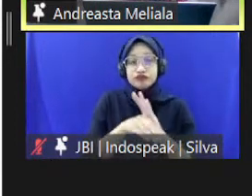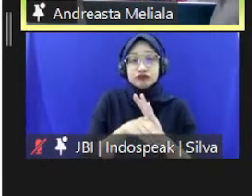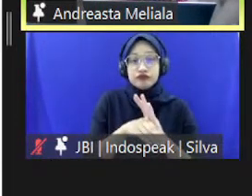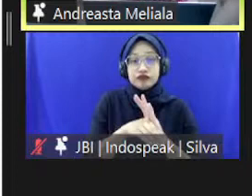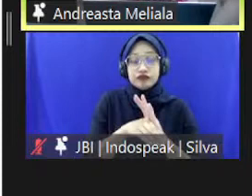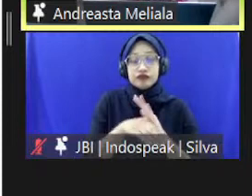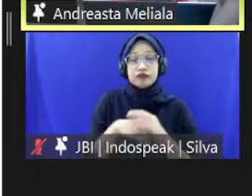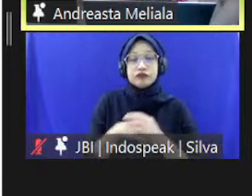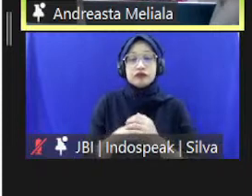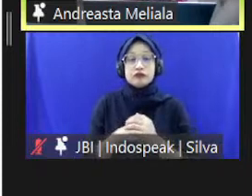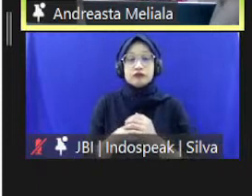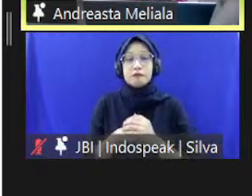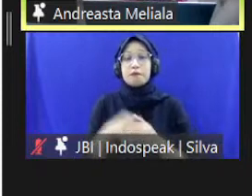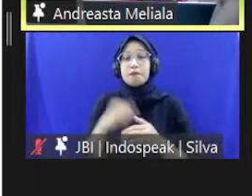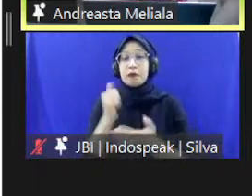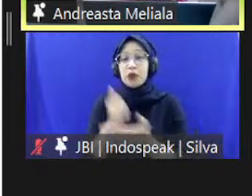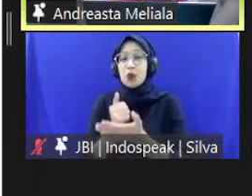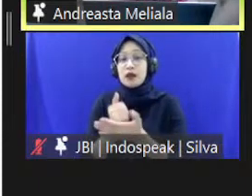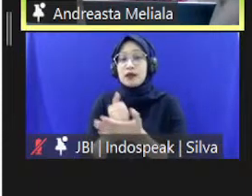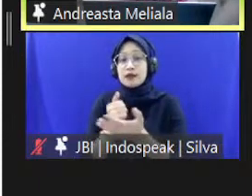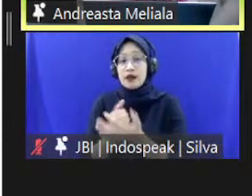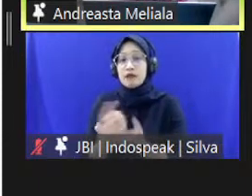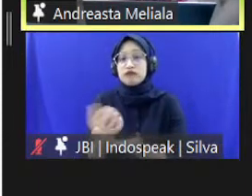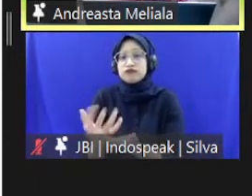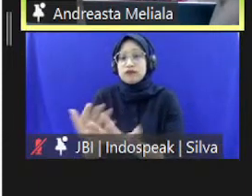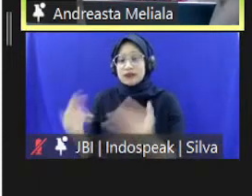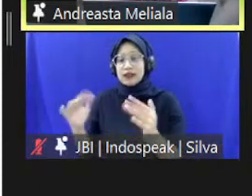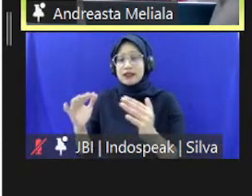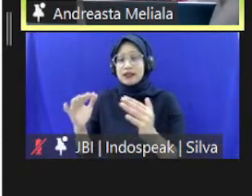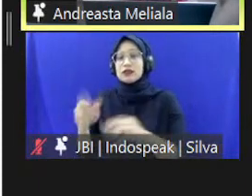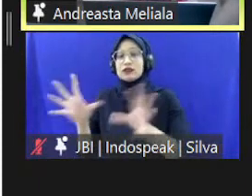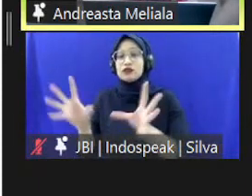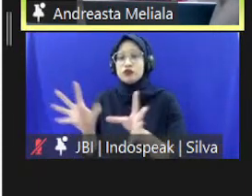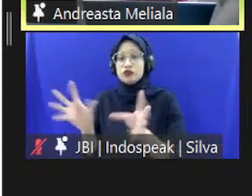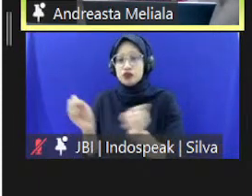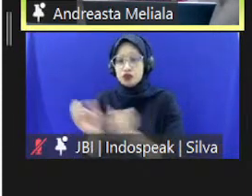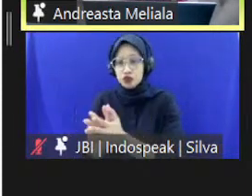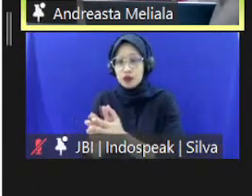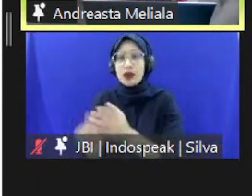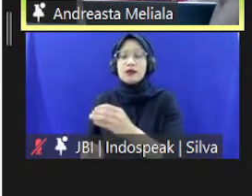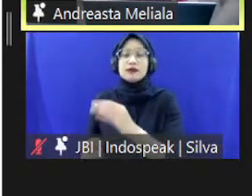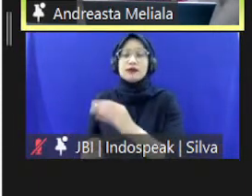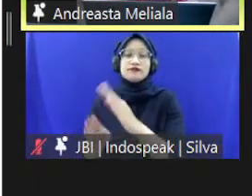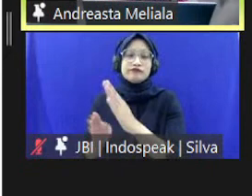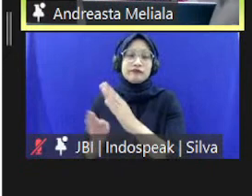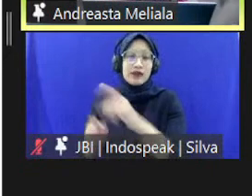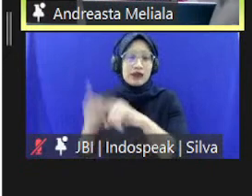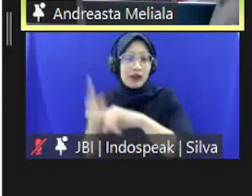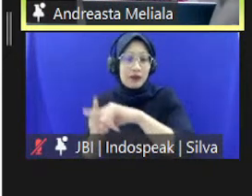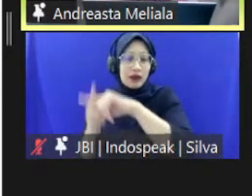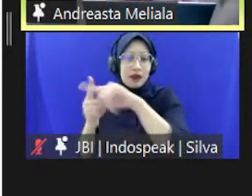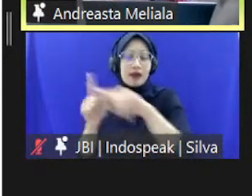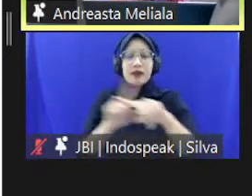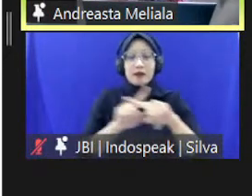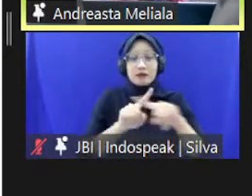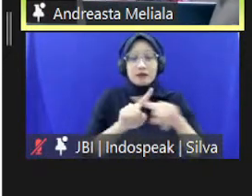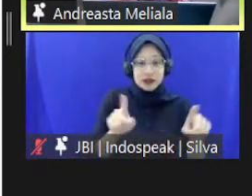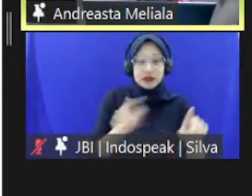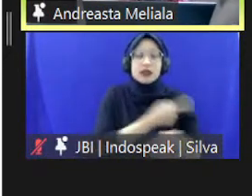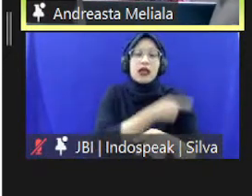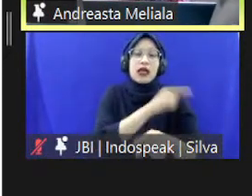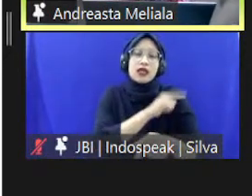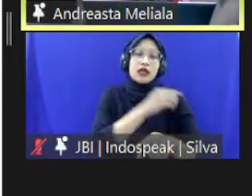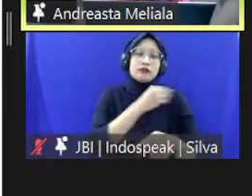itself. And in rural and urban area, we